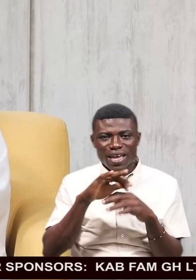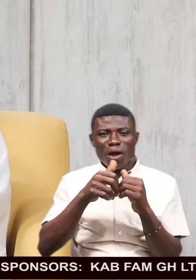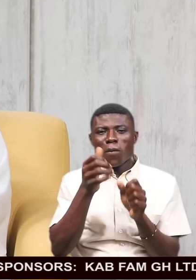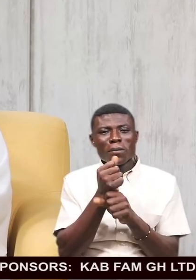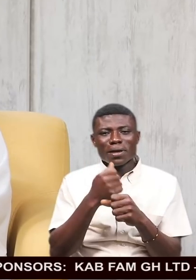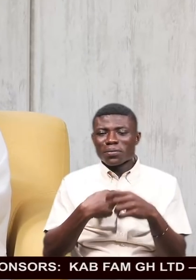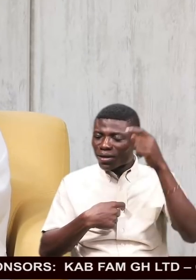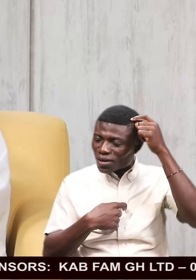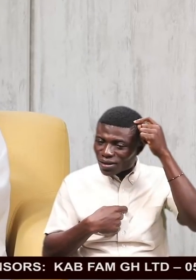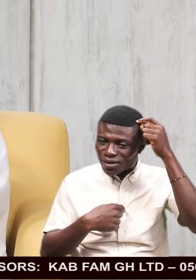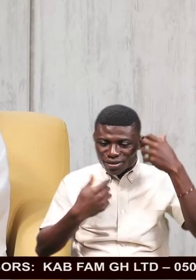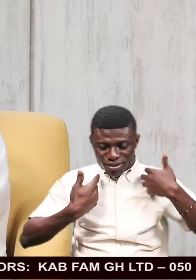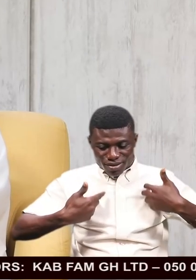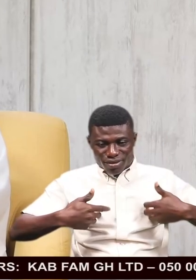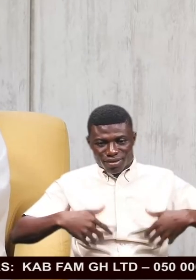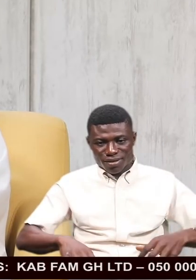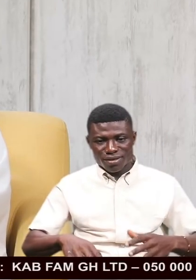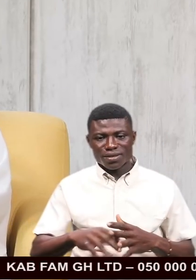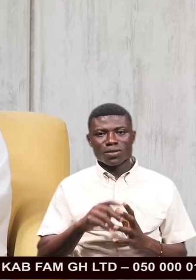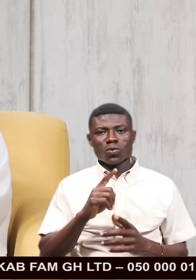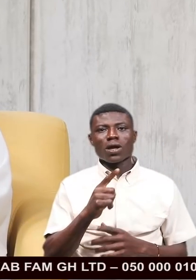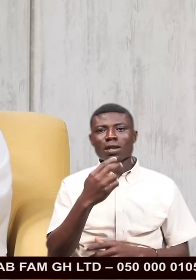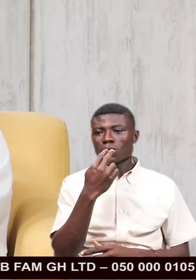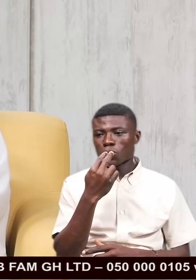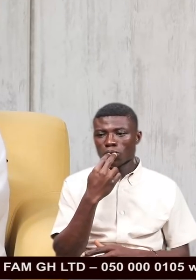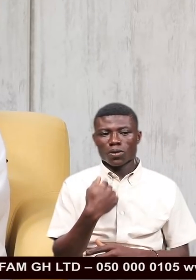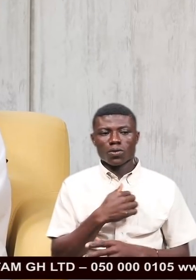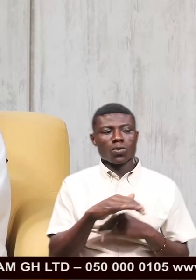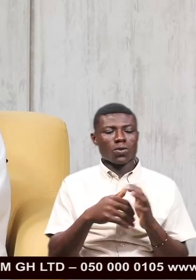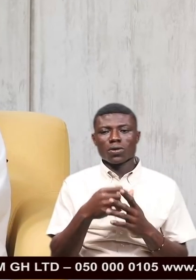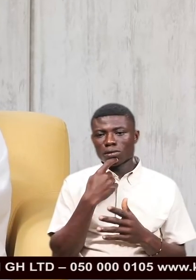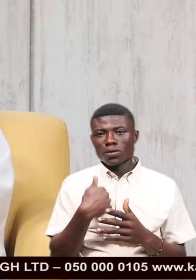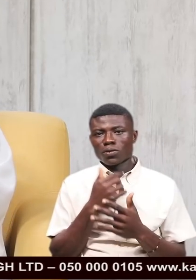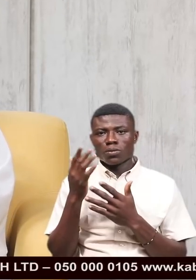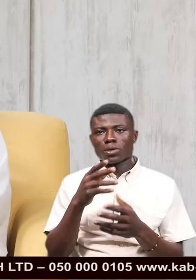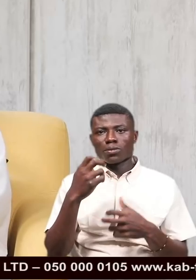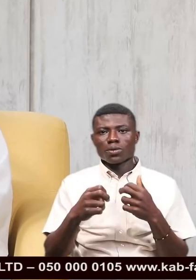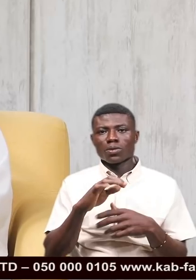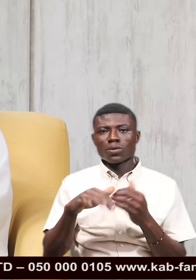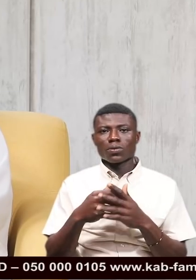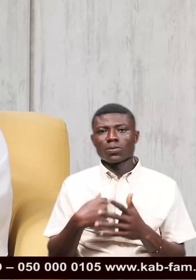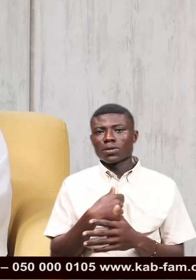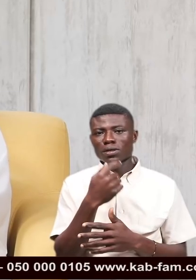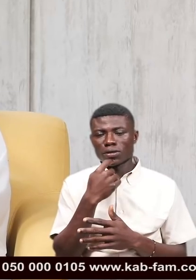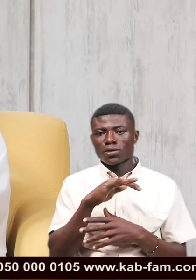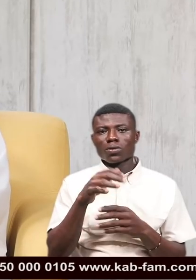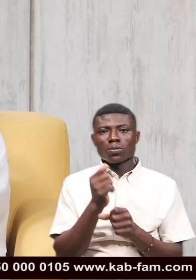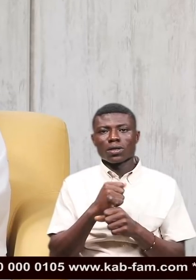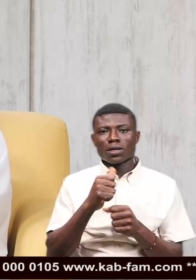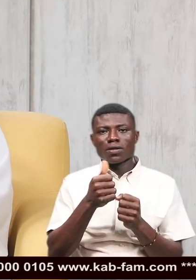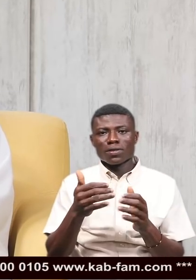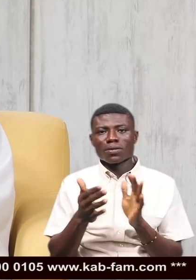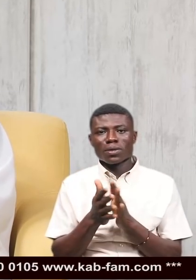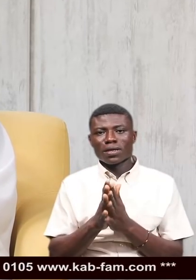Hair City, The Days Classic, and a One Yogo. One other Roma, and I bar set is so. Oh boy, am I get out